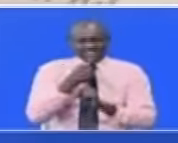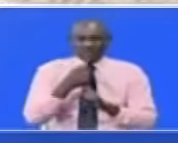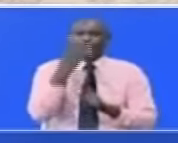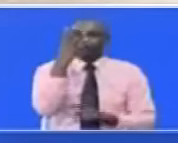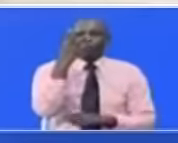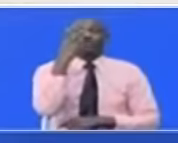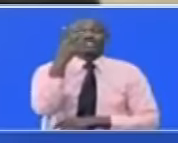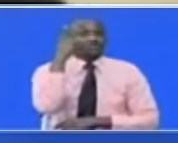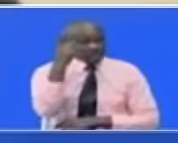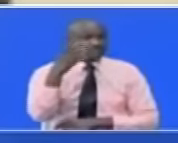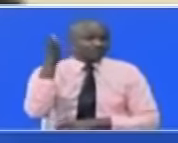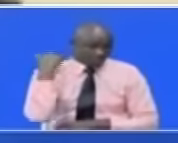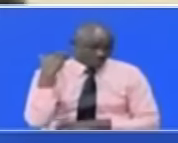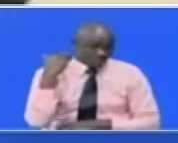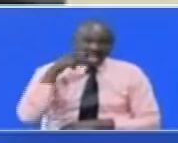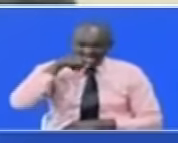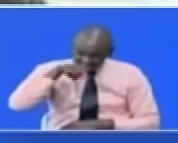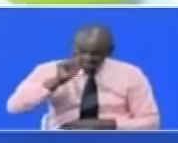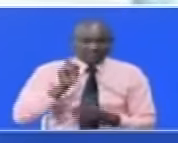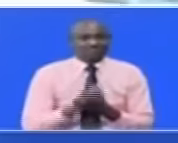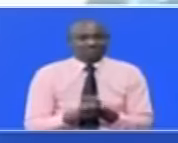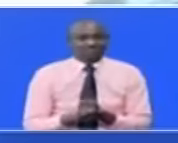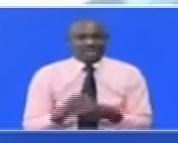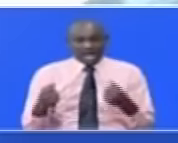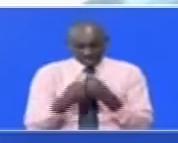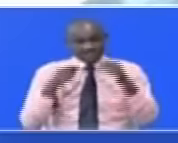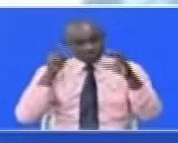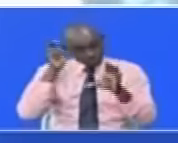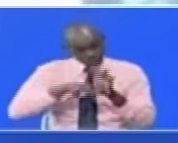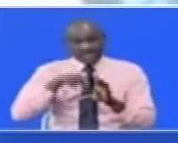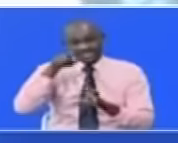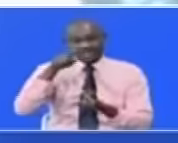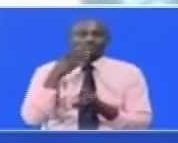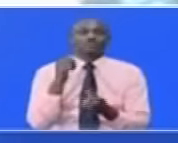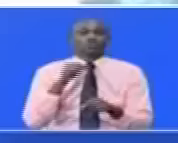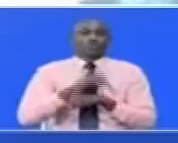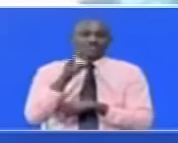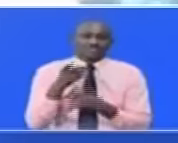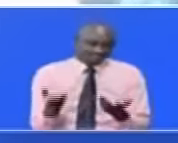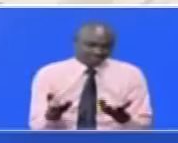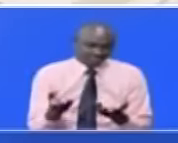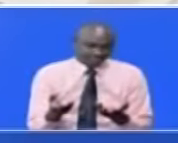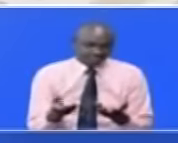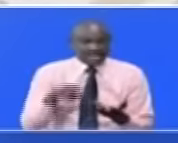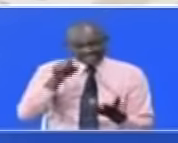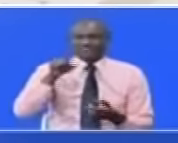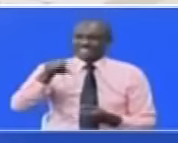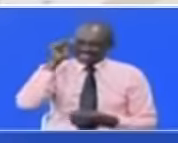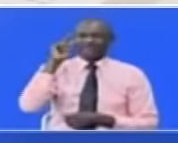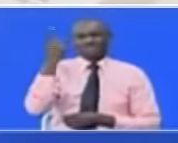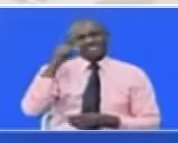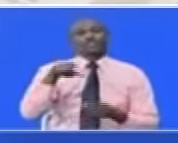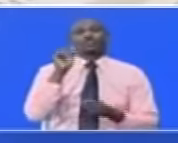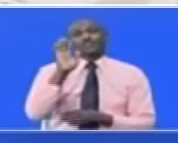421 marks, marks that enabled her to join Alliance Girls, the school of her dreams, and one that she had selected as her first choice.